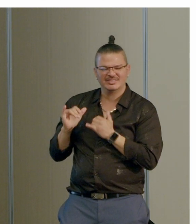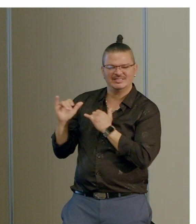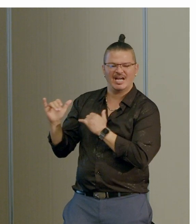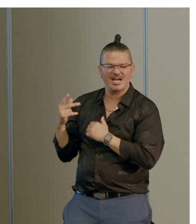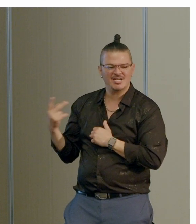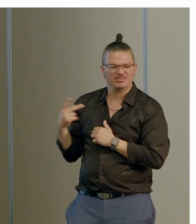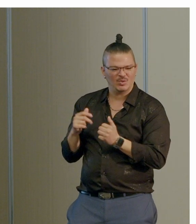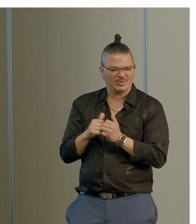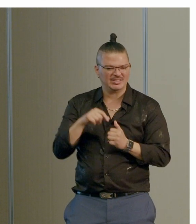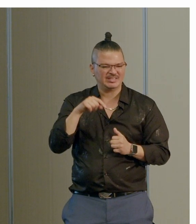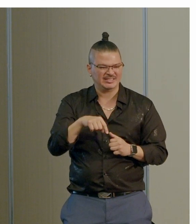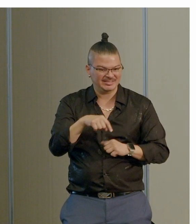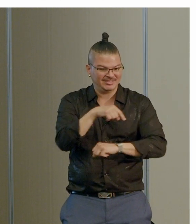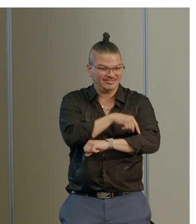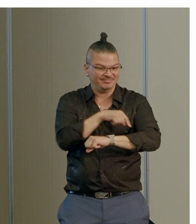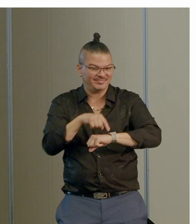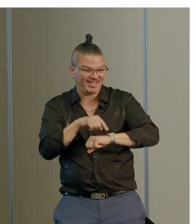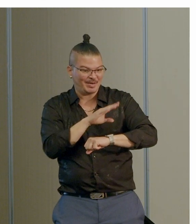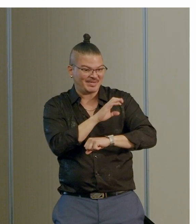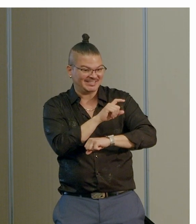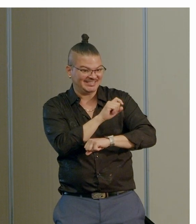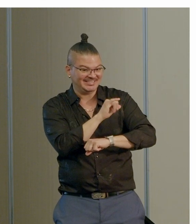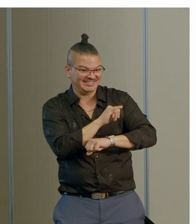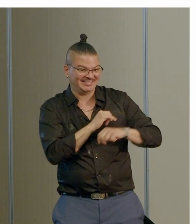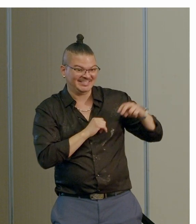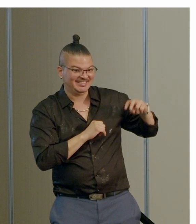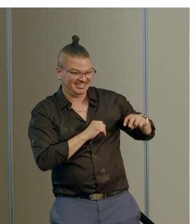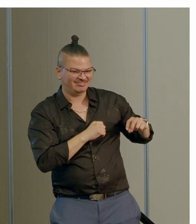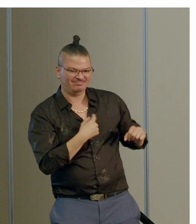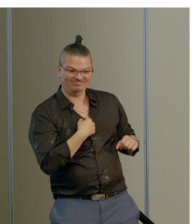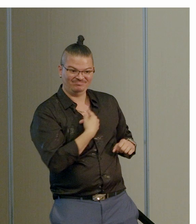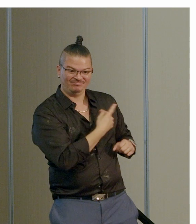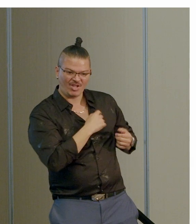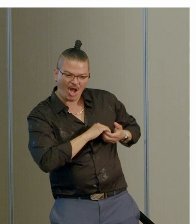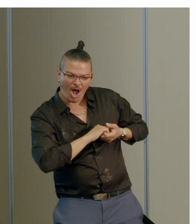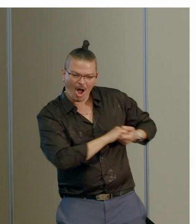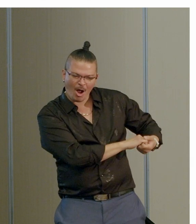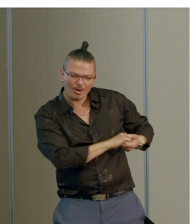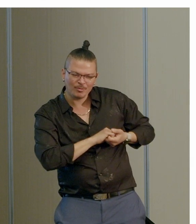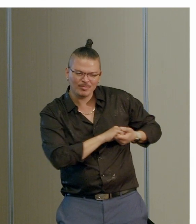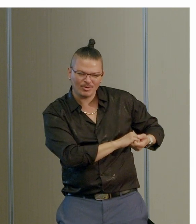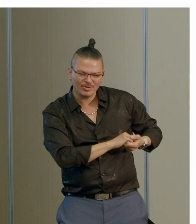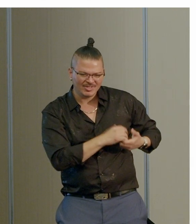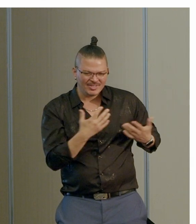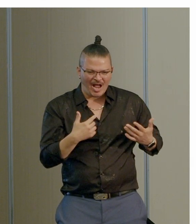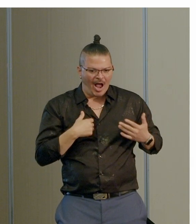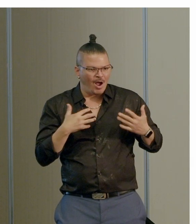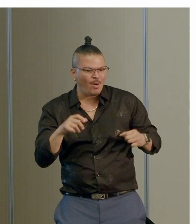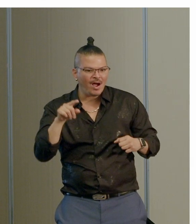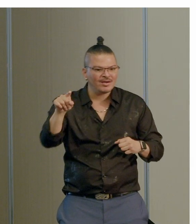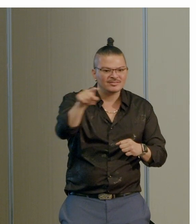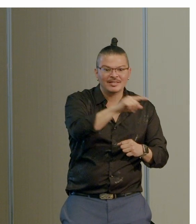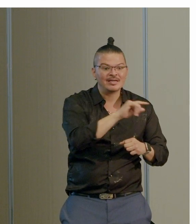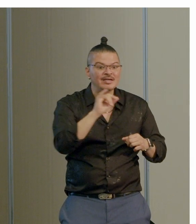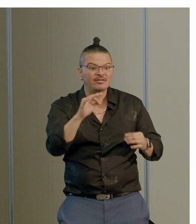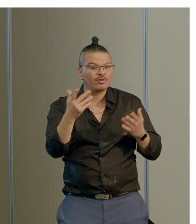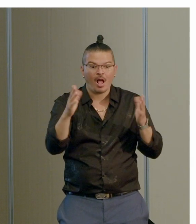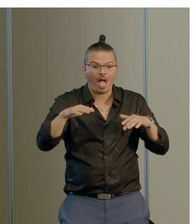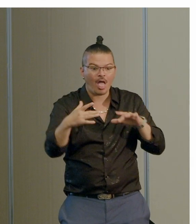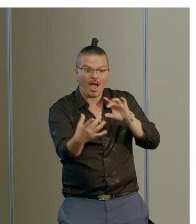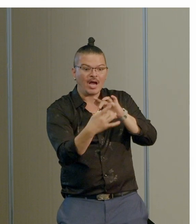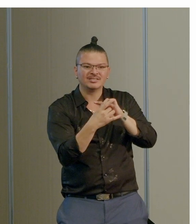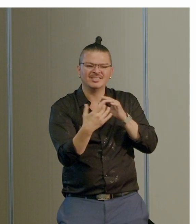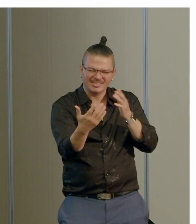you. I love to collaborate. So if we're not already connected, find me on LinkedIn, look me up in the